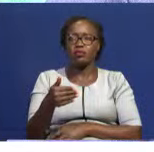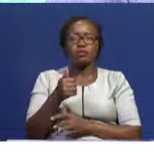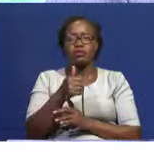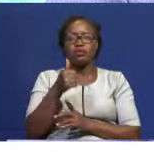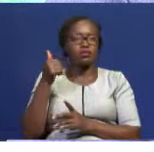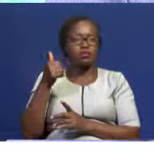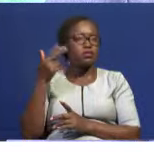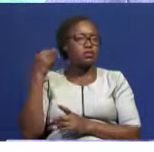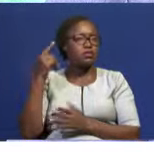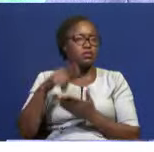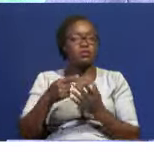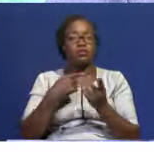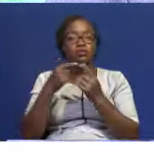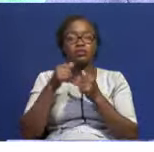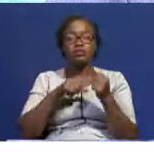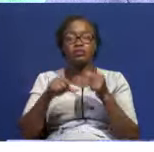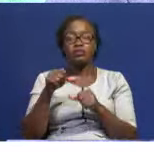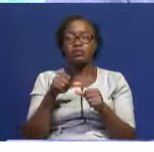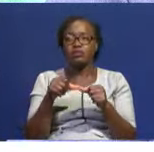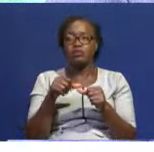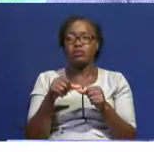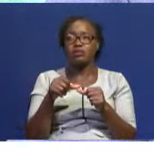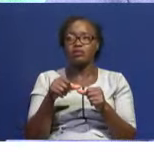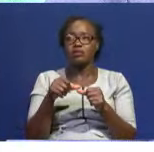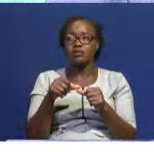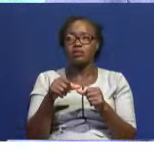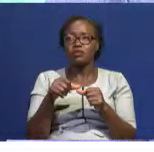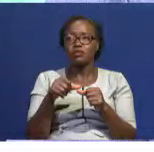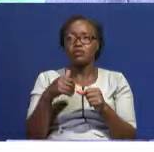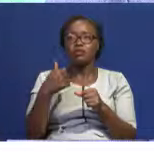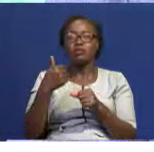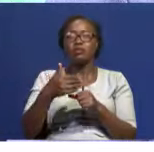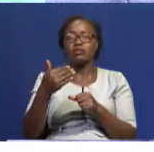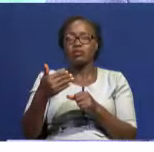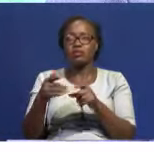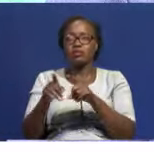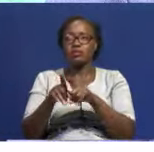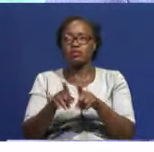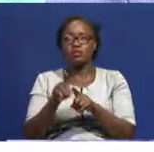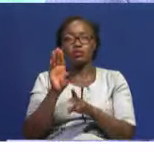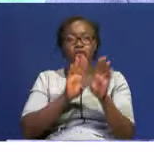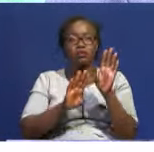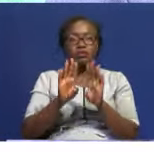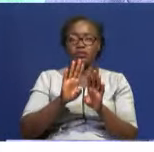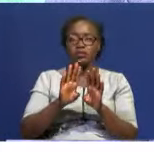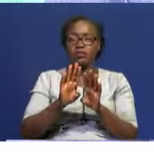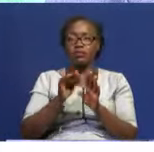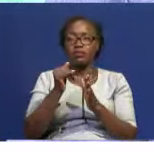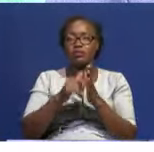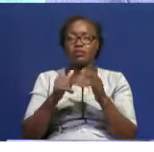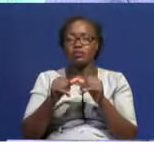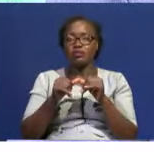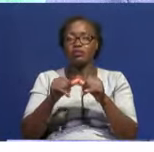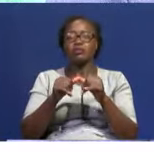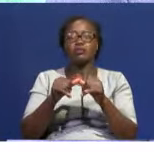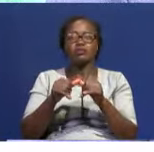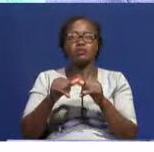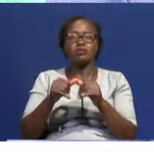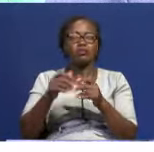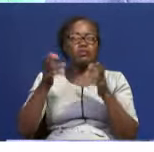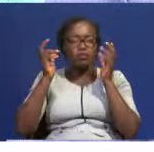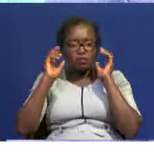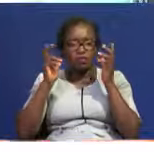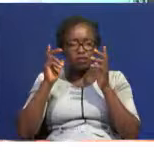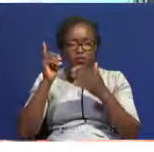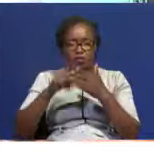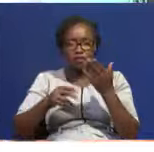neglect to hear what we are talking about, can consistently, or even as they behaved, they can just go ahead and disregard whatever is